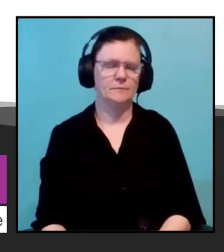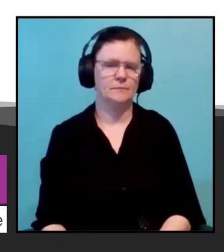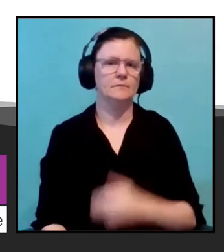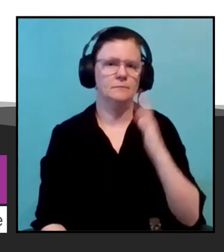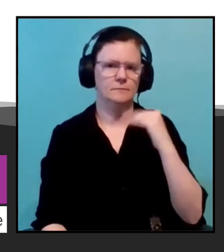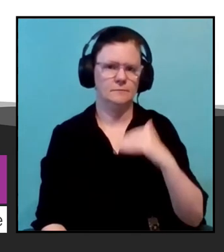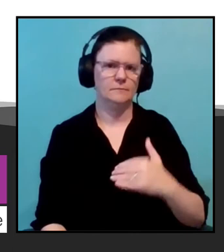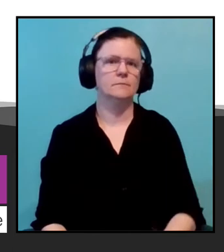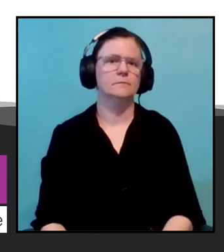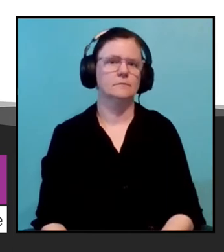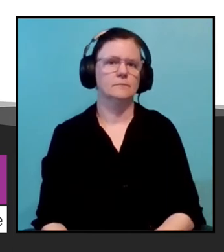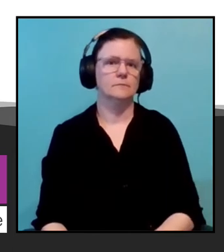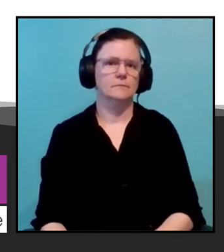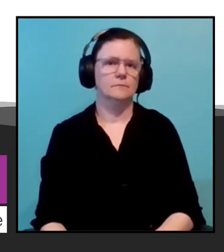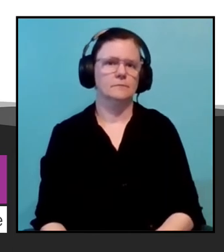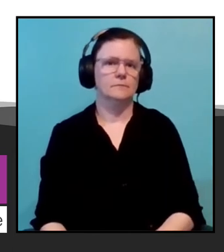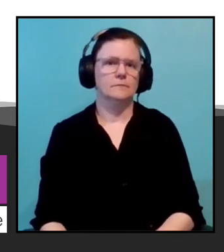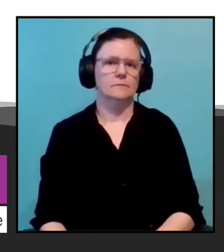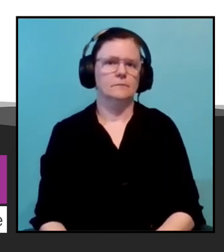Next slide, please.